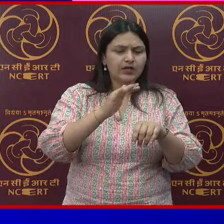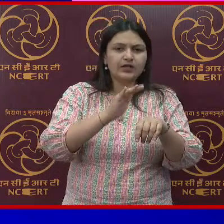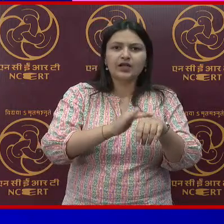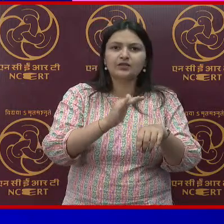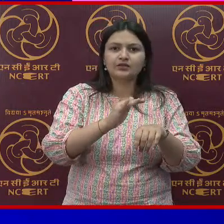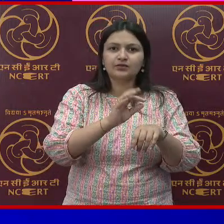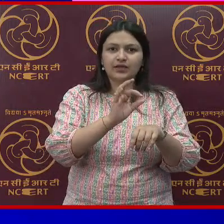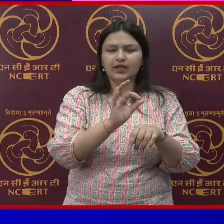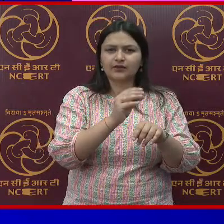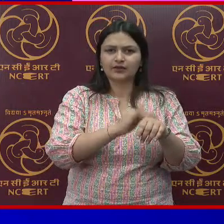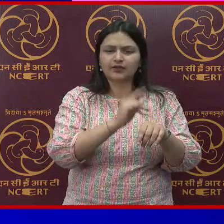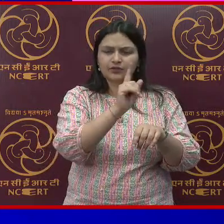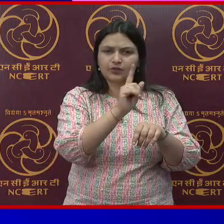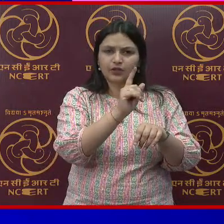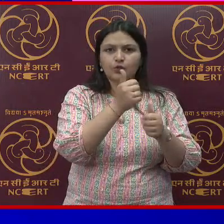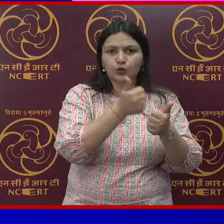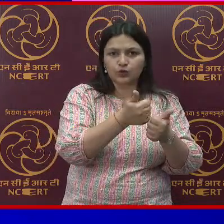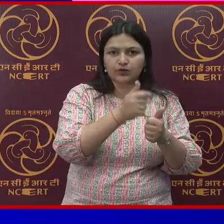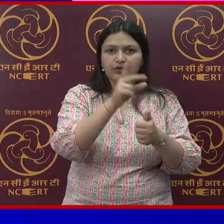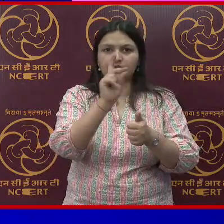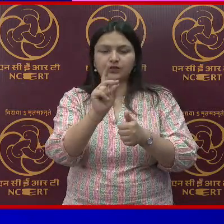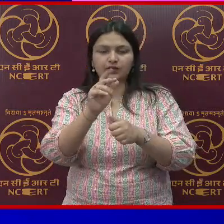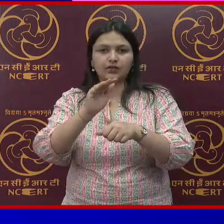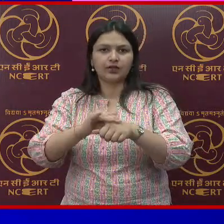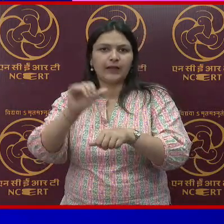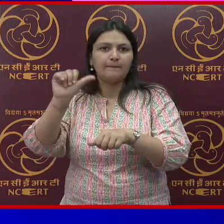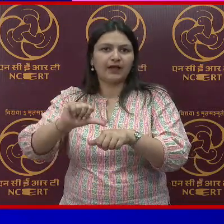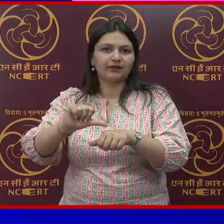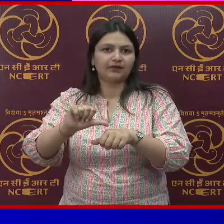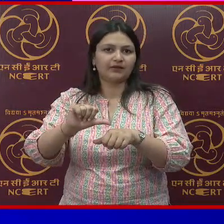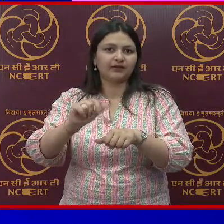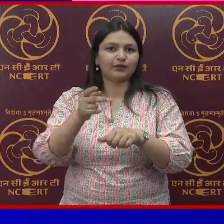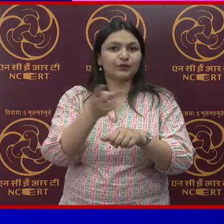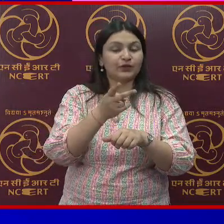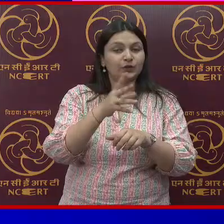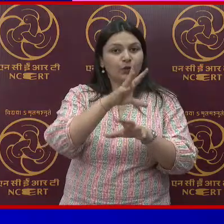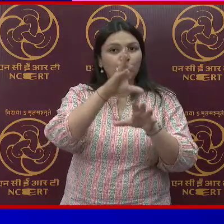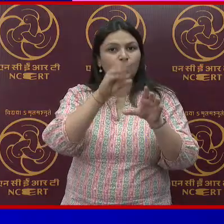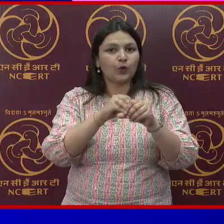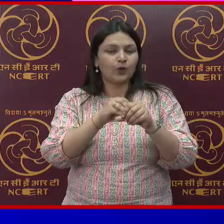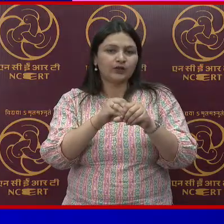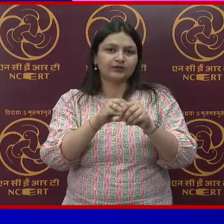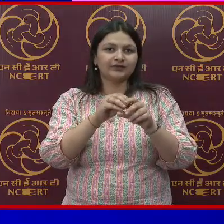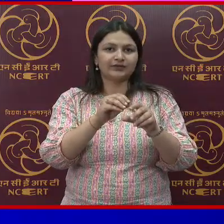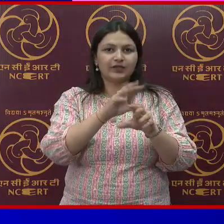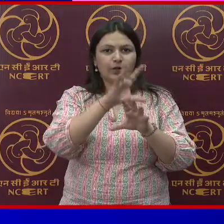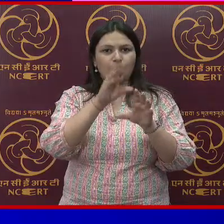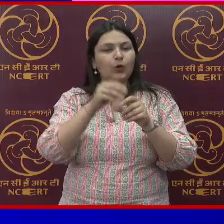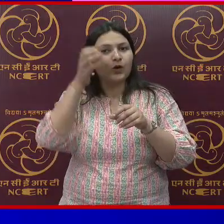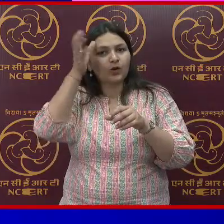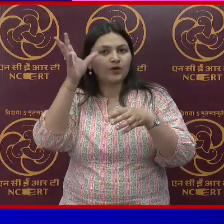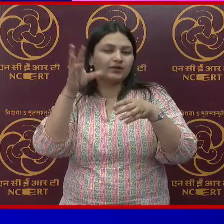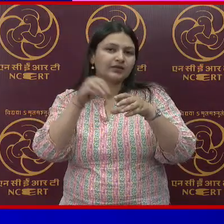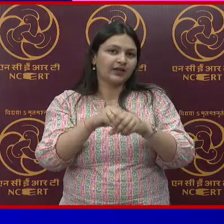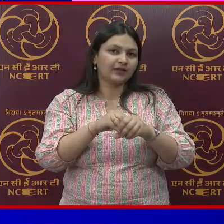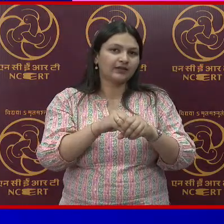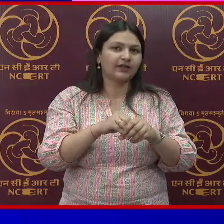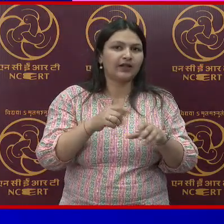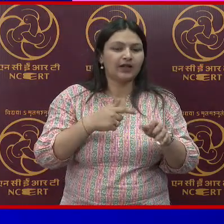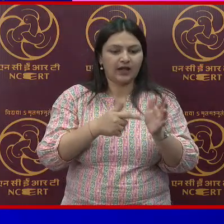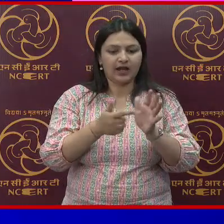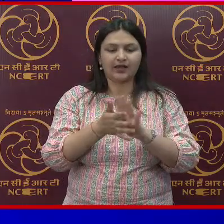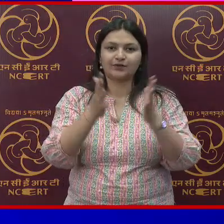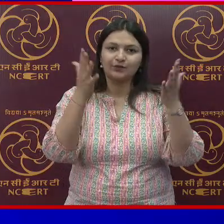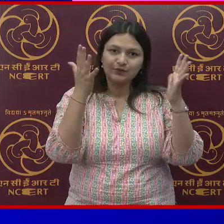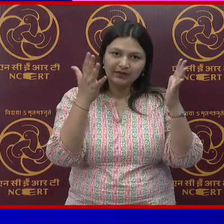Okay. So, you see how beautifully this poem is incorporating so many concepts. Right. Okay. Hands to clap, legs